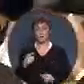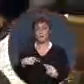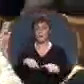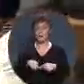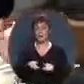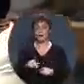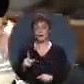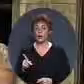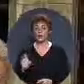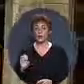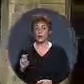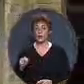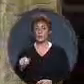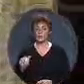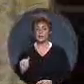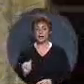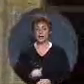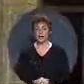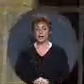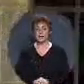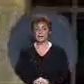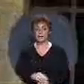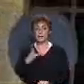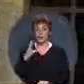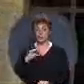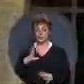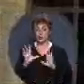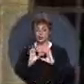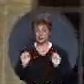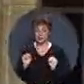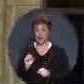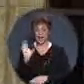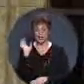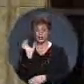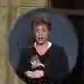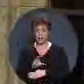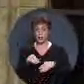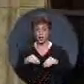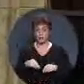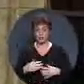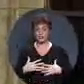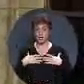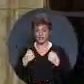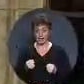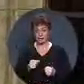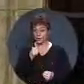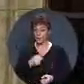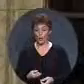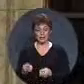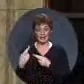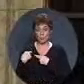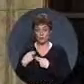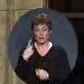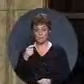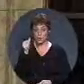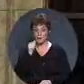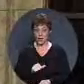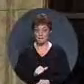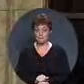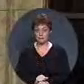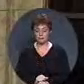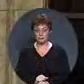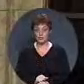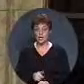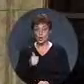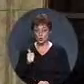the Honourable Member for Laval. Mr. Speaker, I would accuse the Minister of Health of being totally